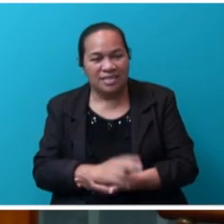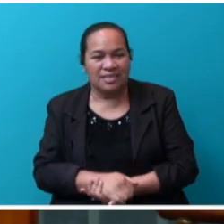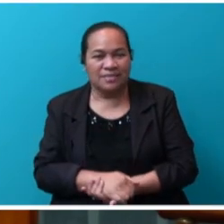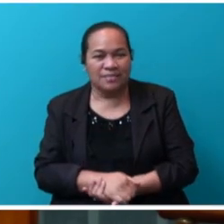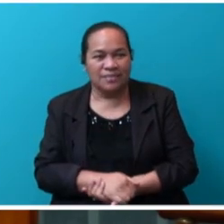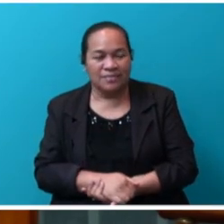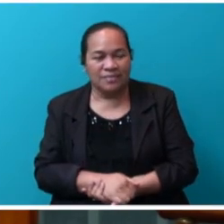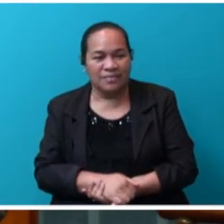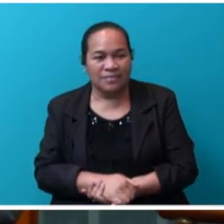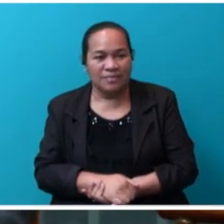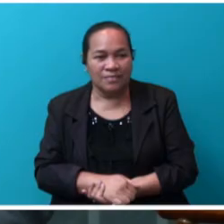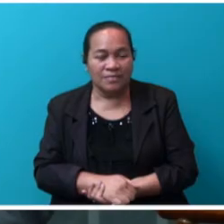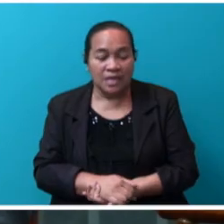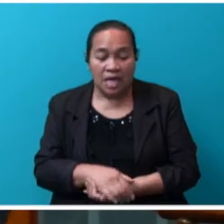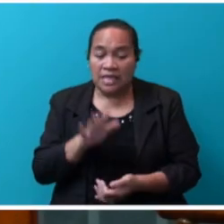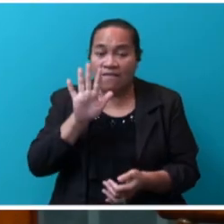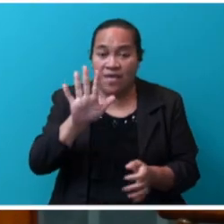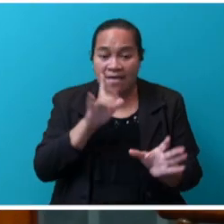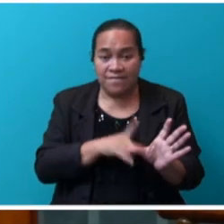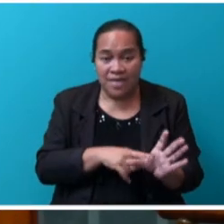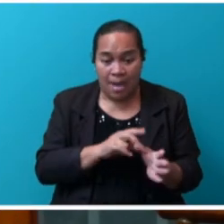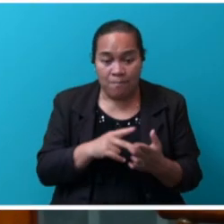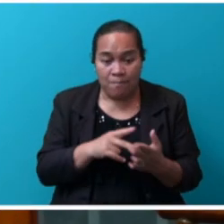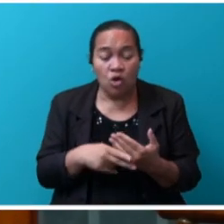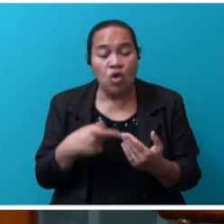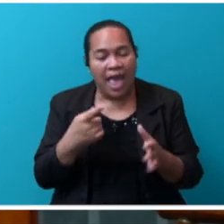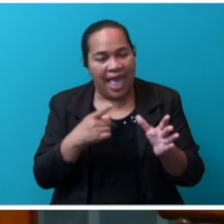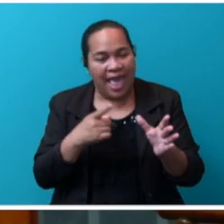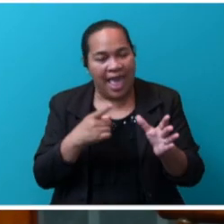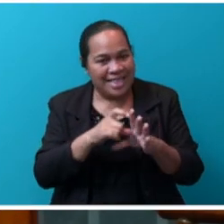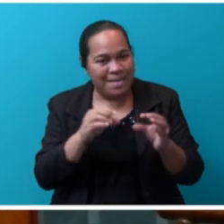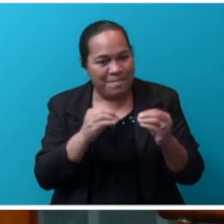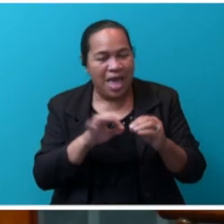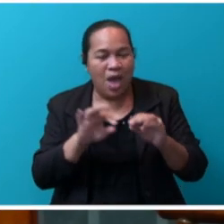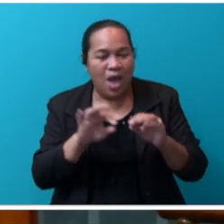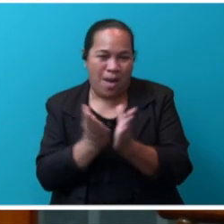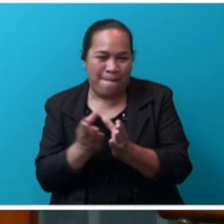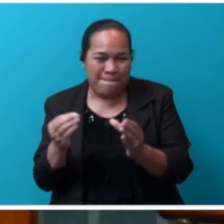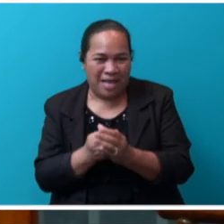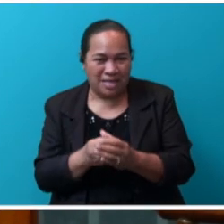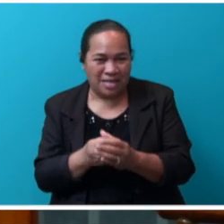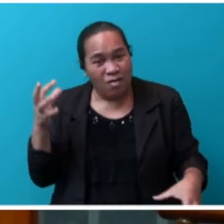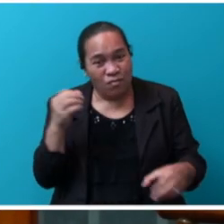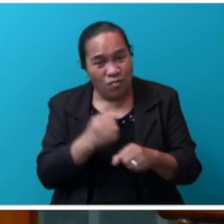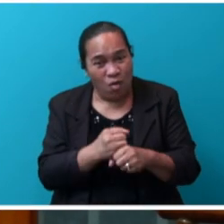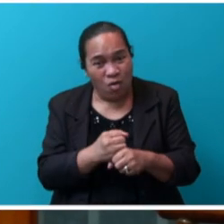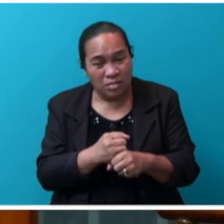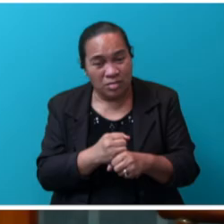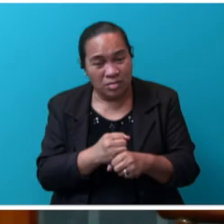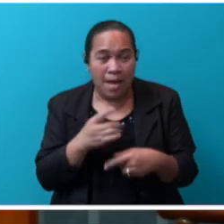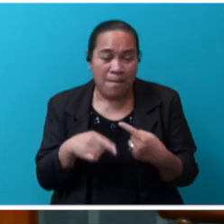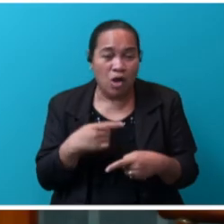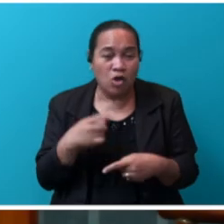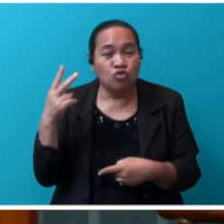Mr. Speaker, this 5-year project is financed by the ADB and the World Bank. The total financing for the project is close to